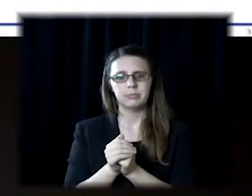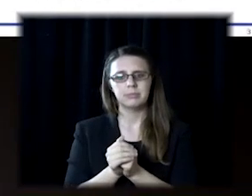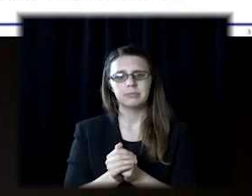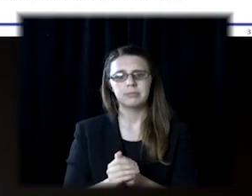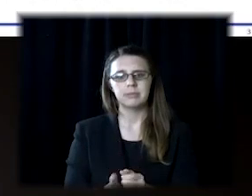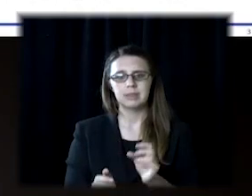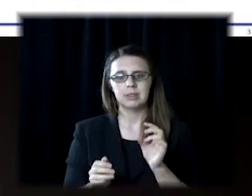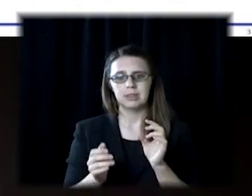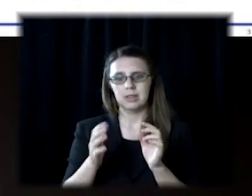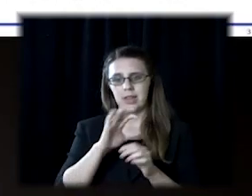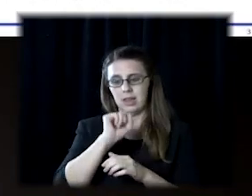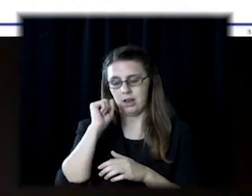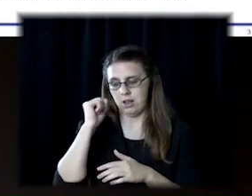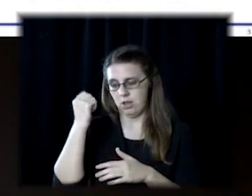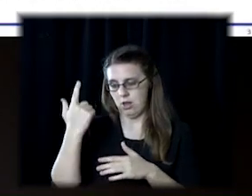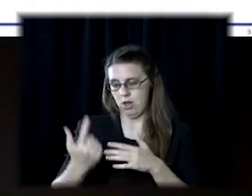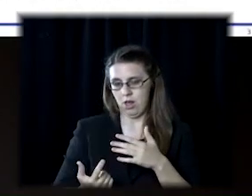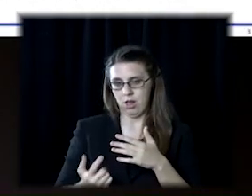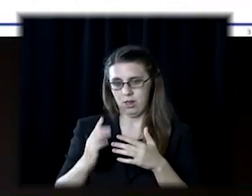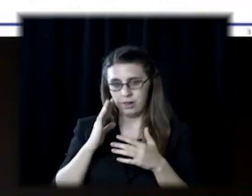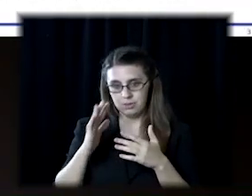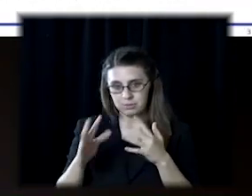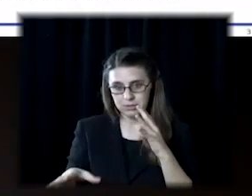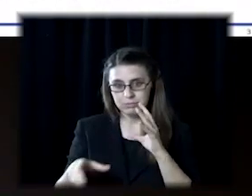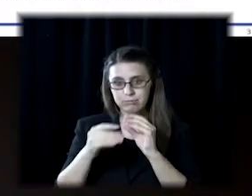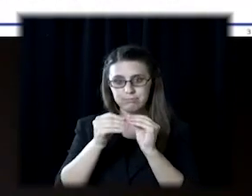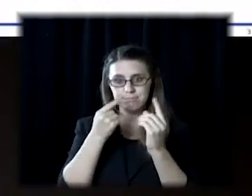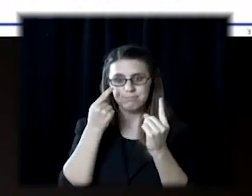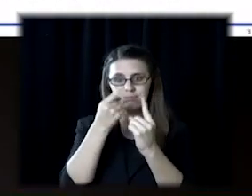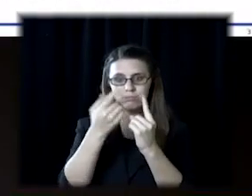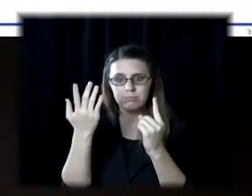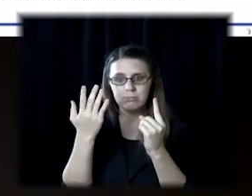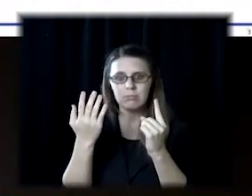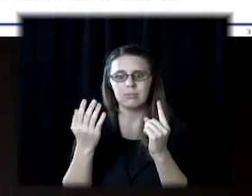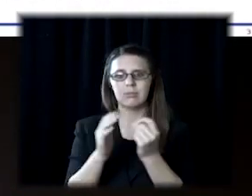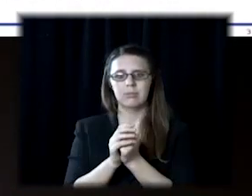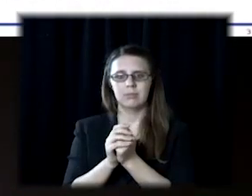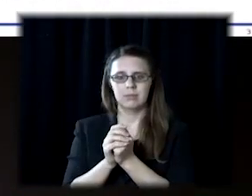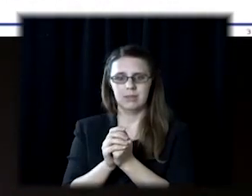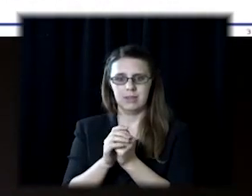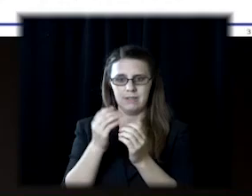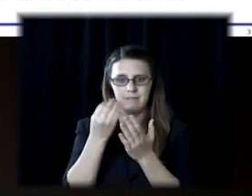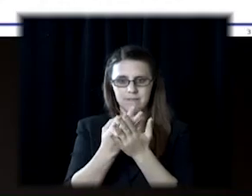all of the foregoing will achieve fiscally responsible and sustainable local units of government.